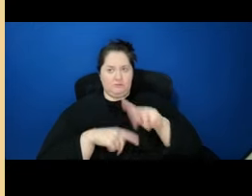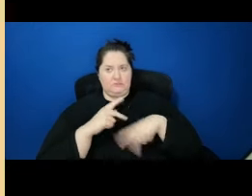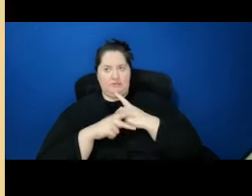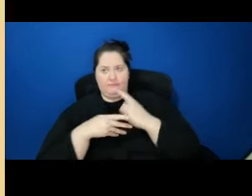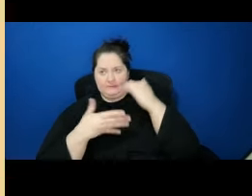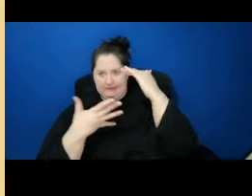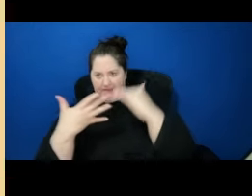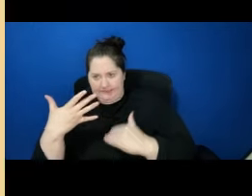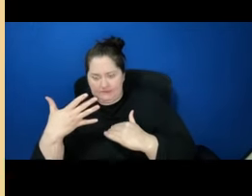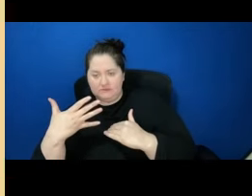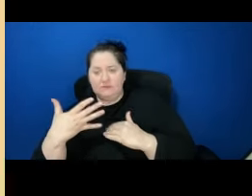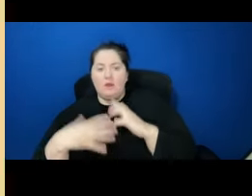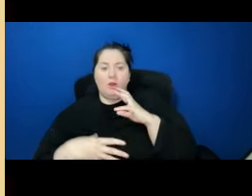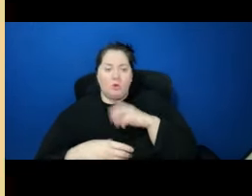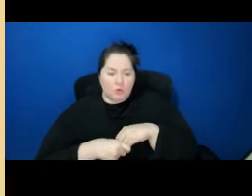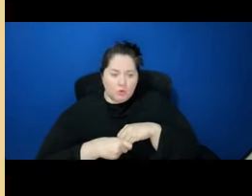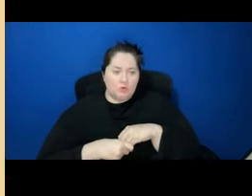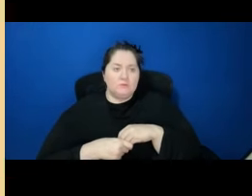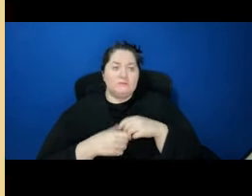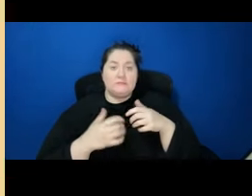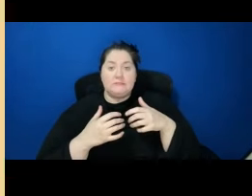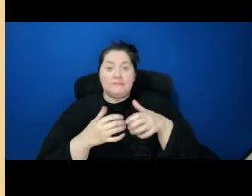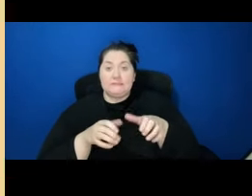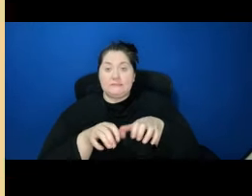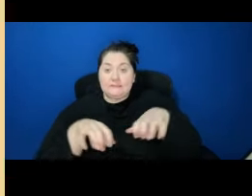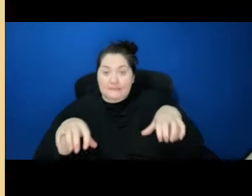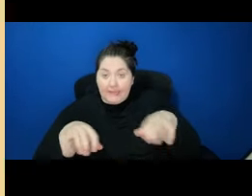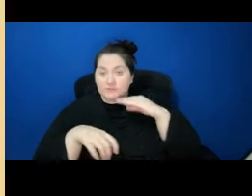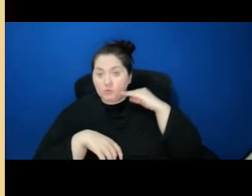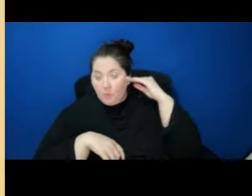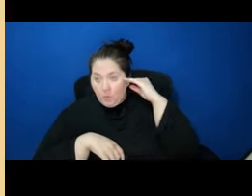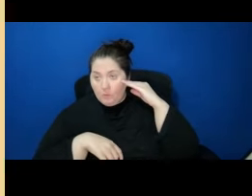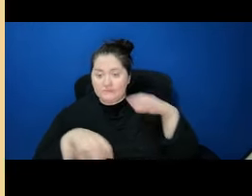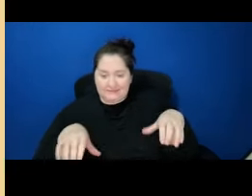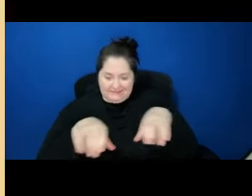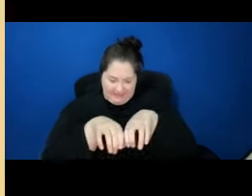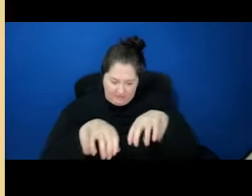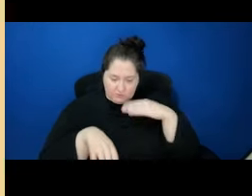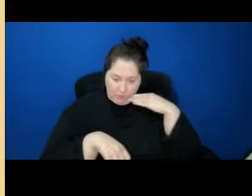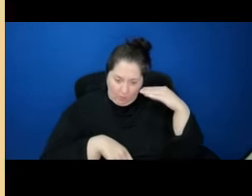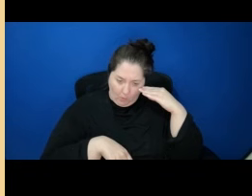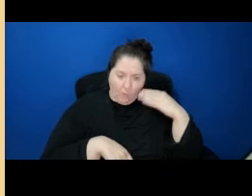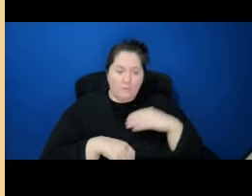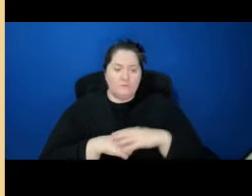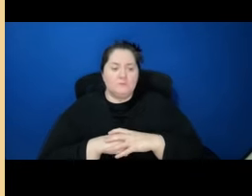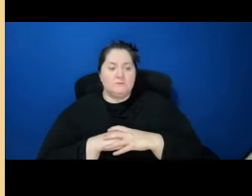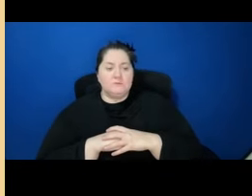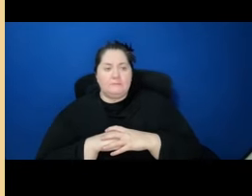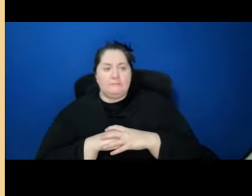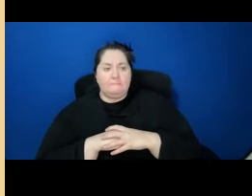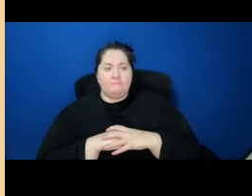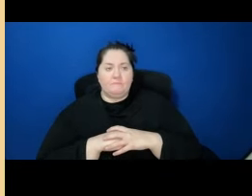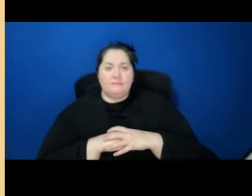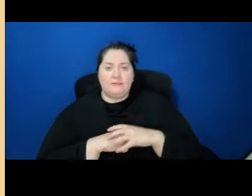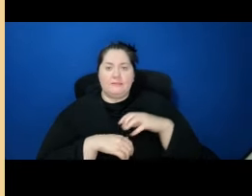listed. Those include detached homes, attached homes of various kinds, as well as stacked units. So